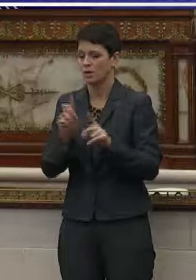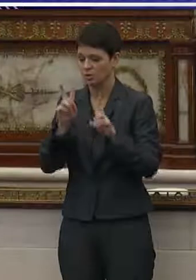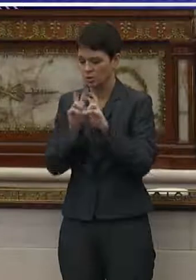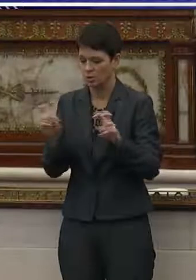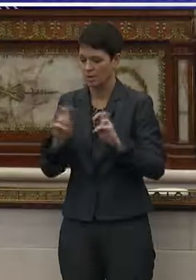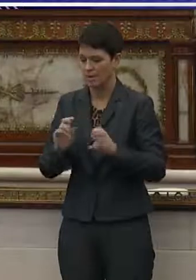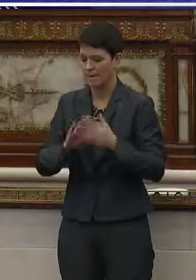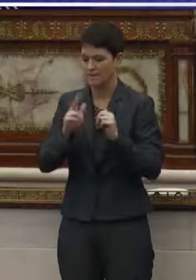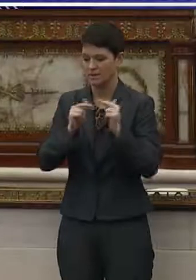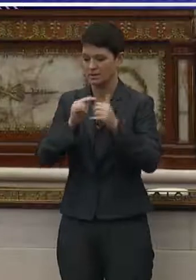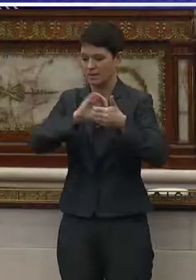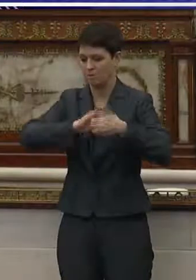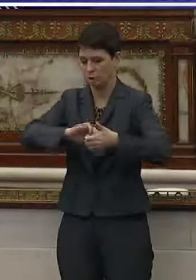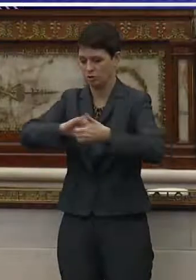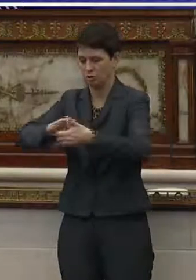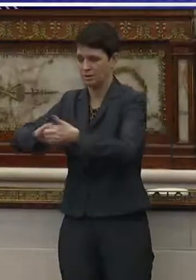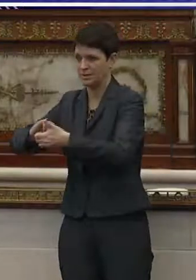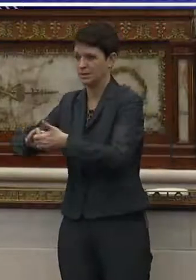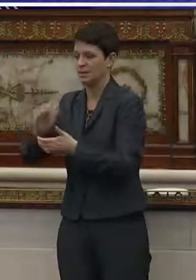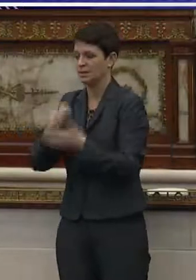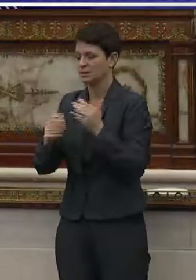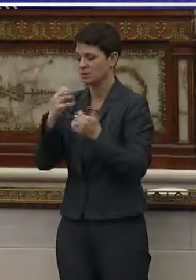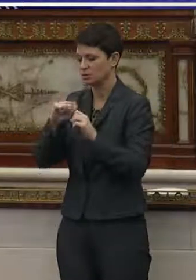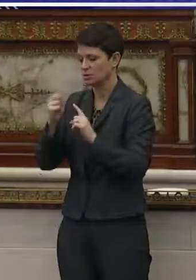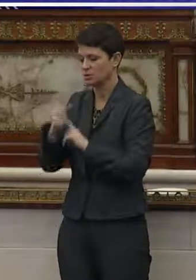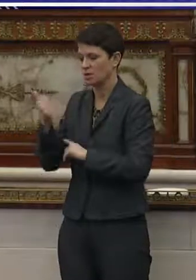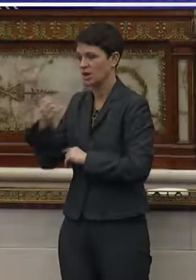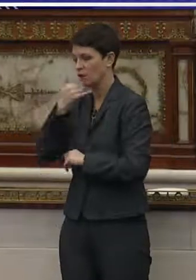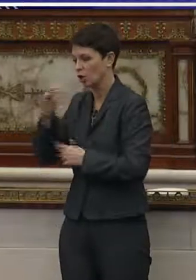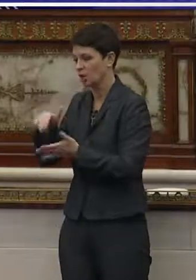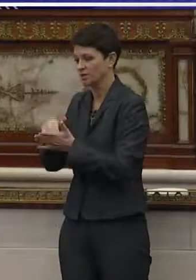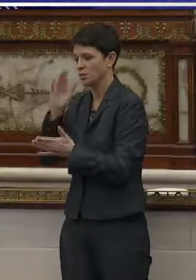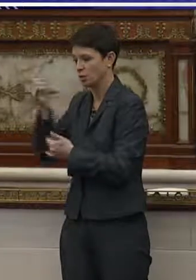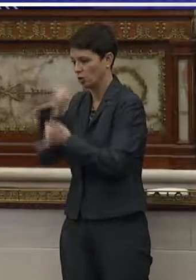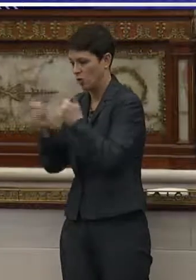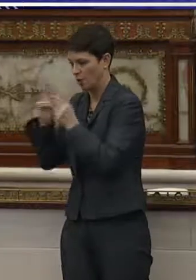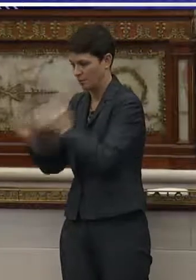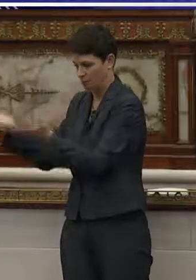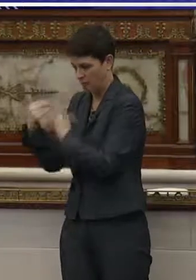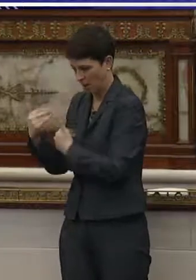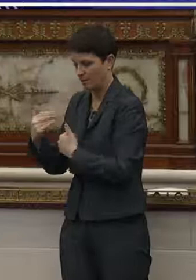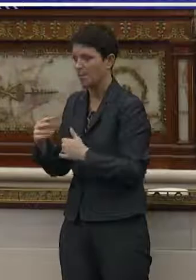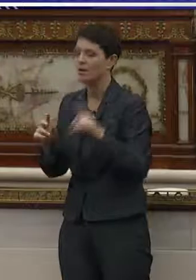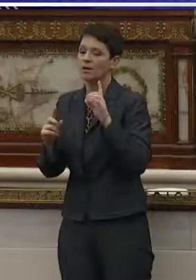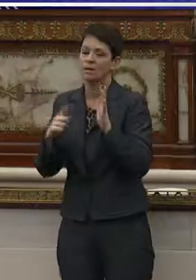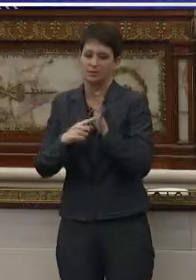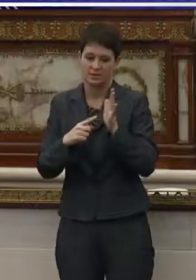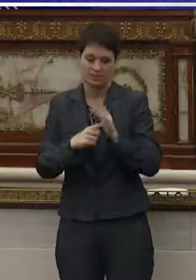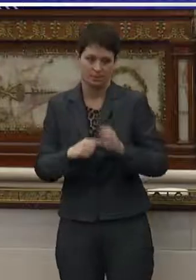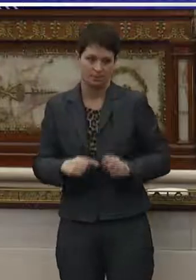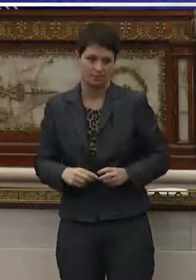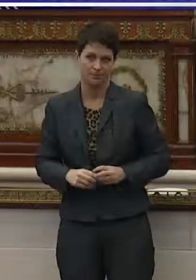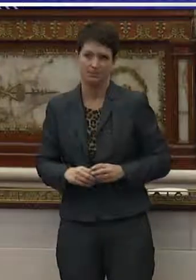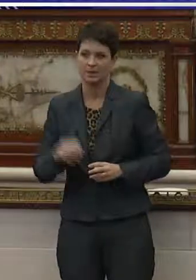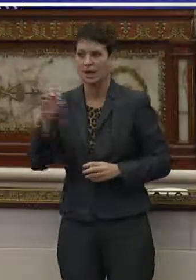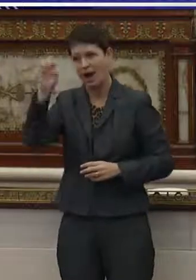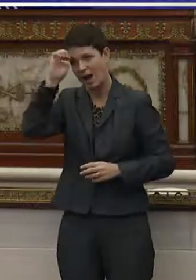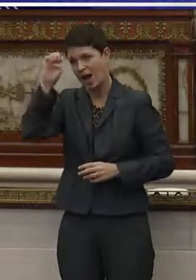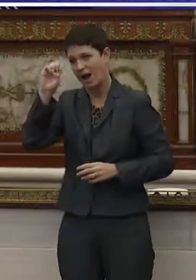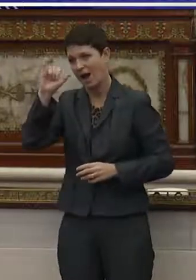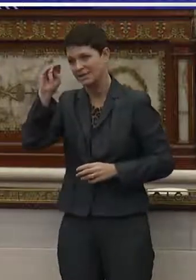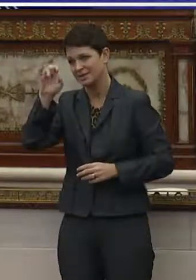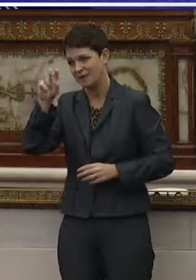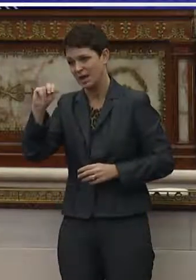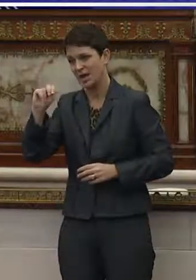building partnerships where, in some cases, other call centers may be calling people. So, for example, the Einstein is doing a